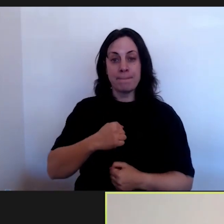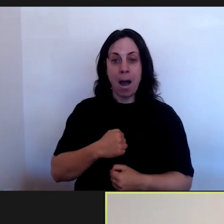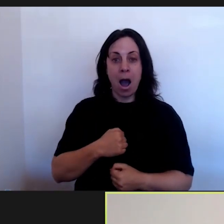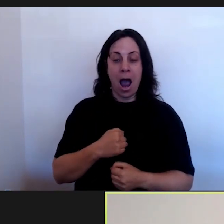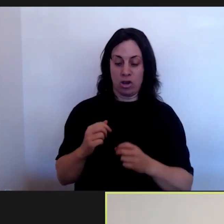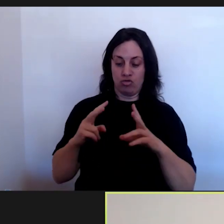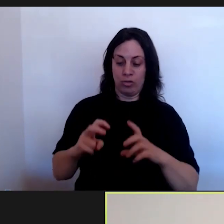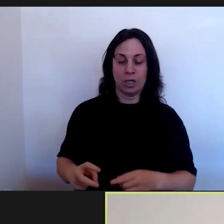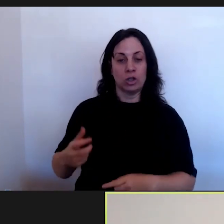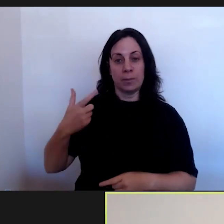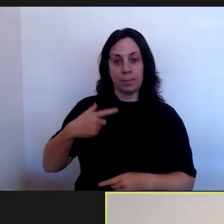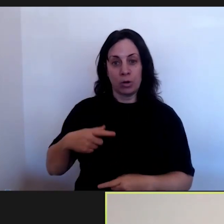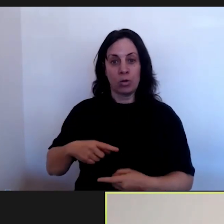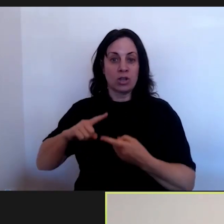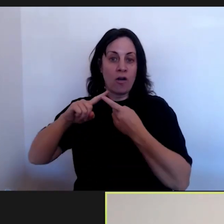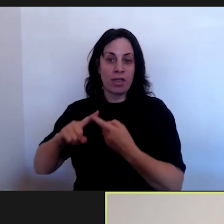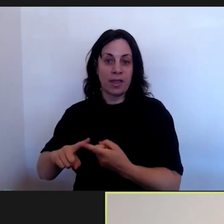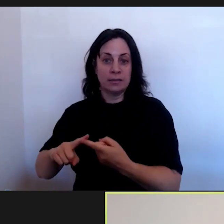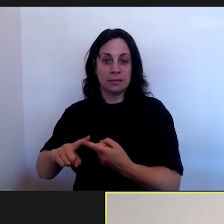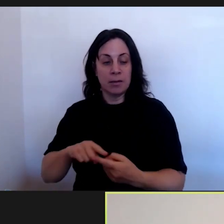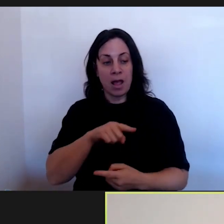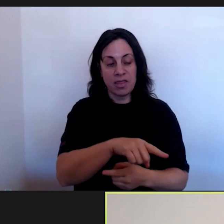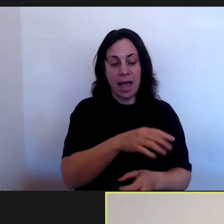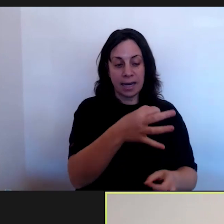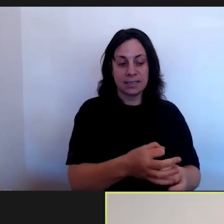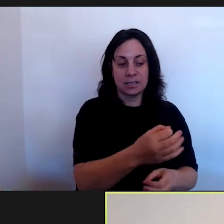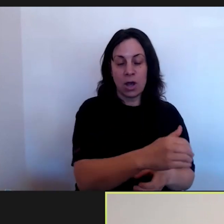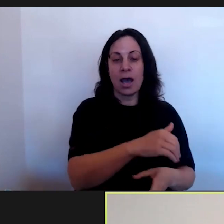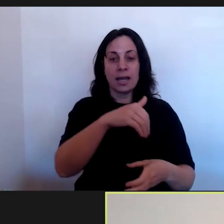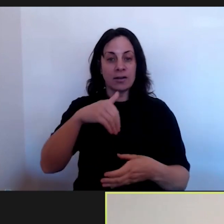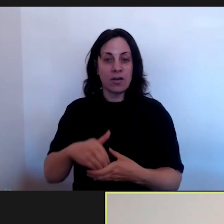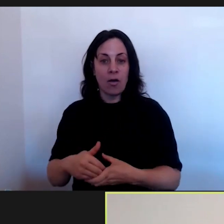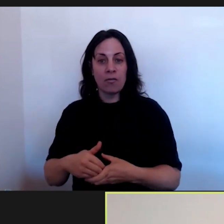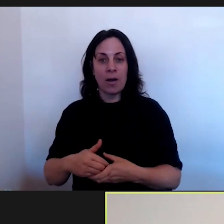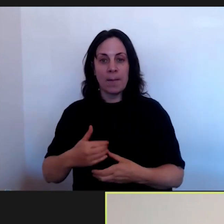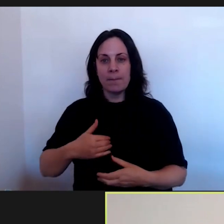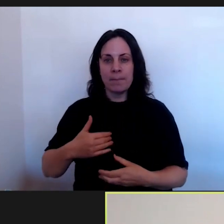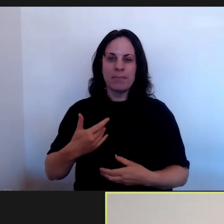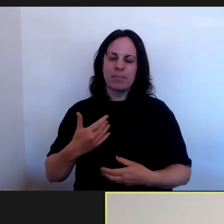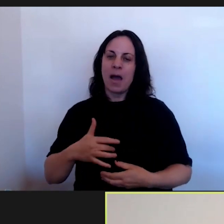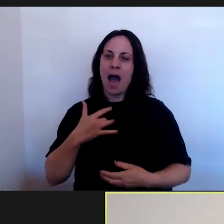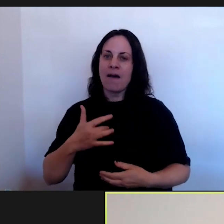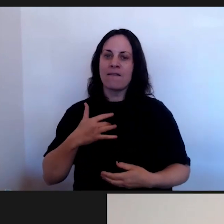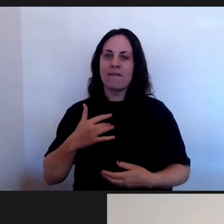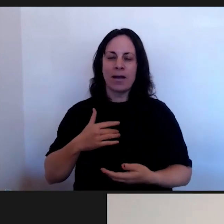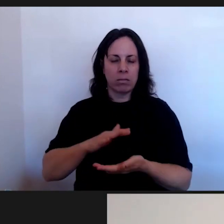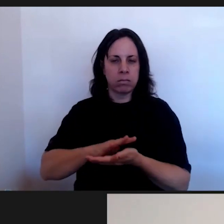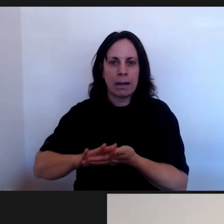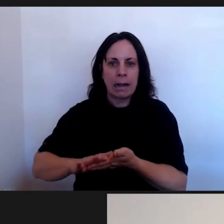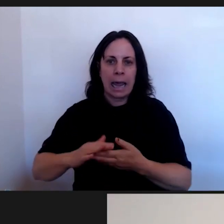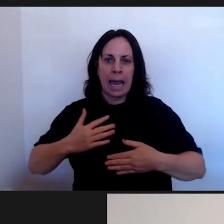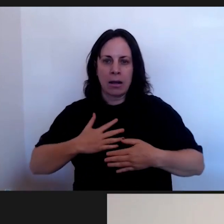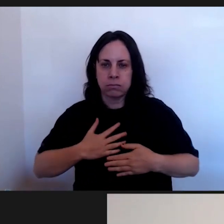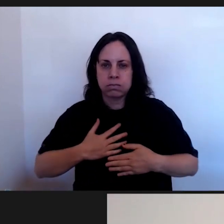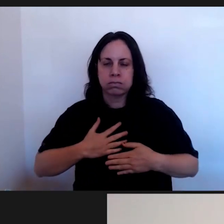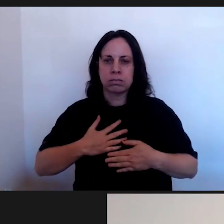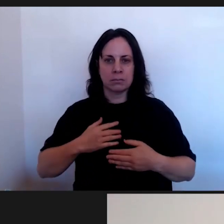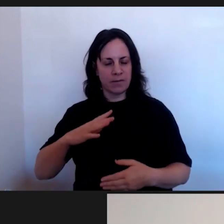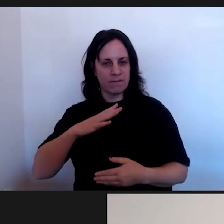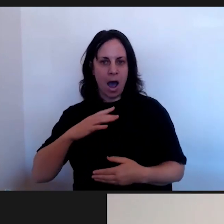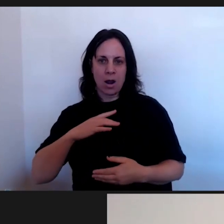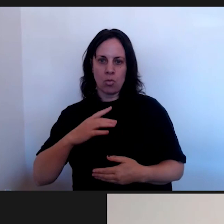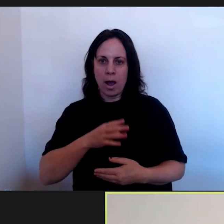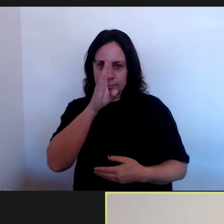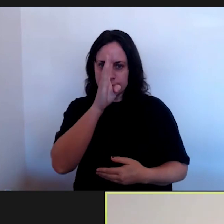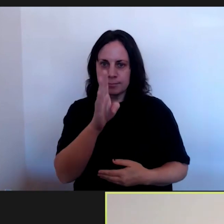then that person actually decides to participate, you would have a clear conscience as well. You're not actually making it out to be much bigger than it is, or that you're going to help